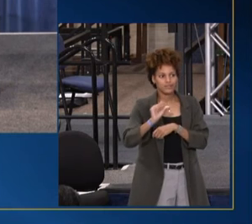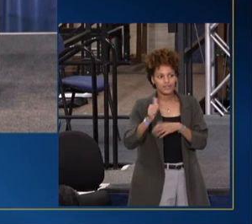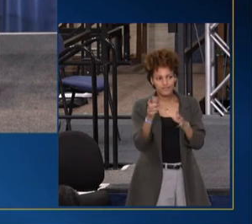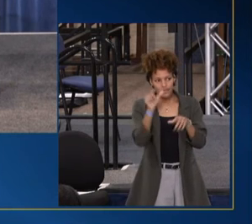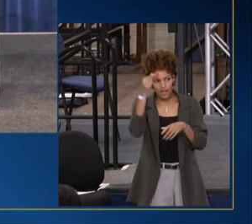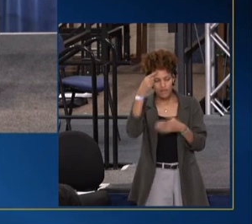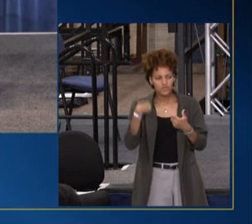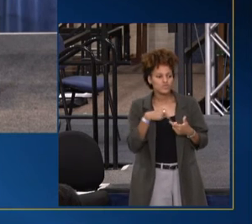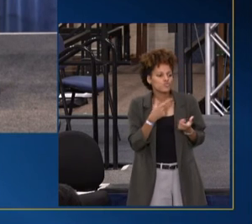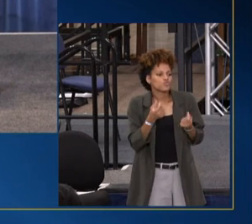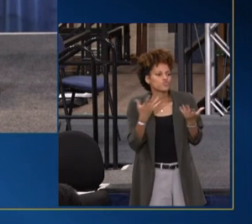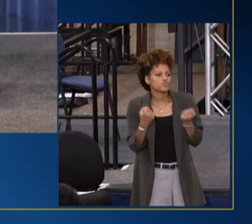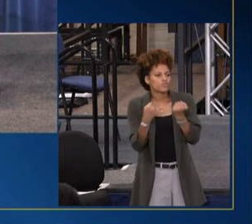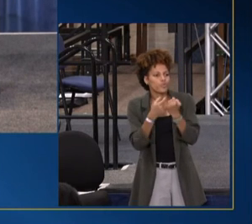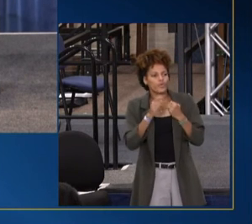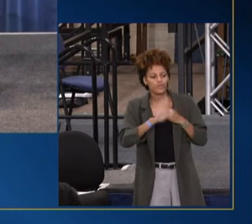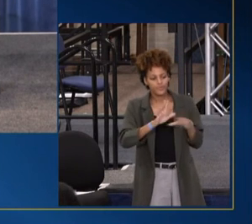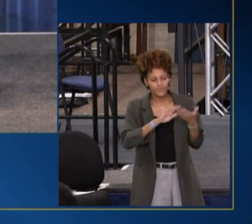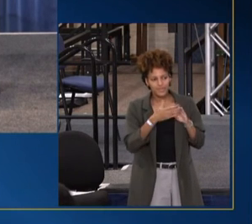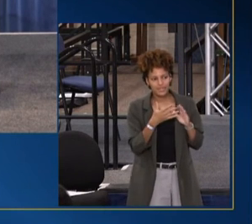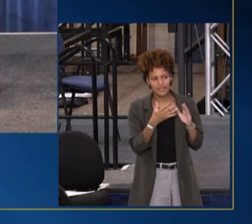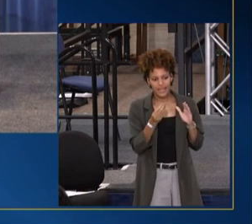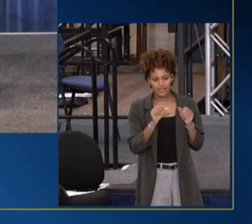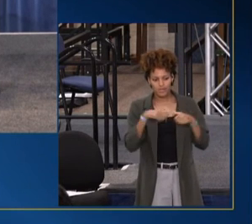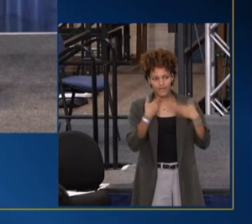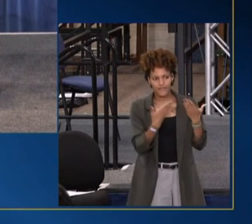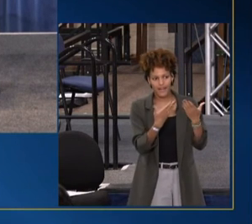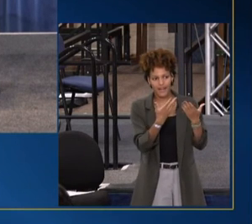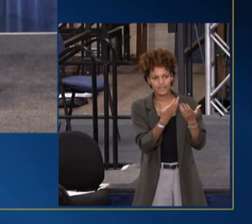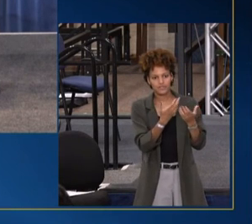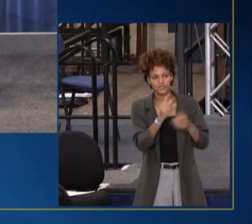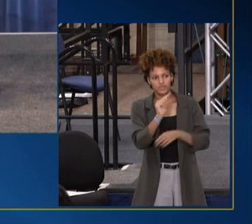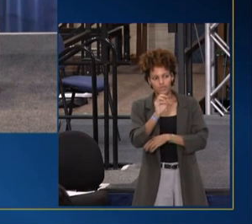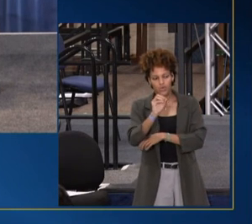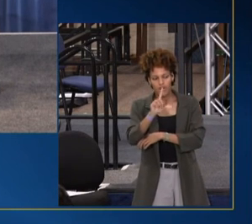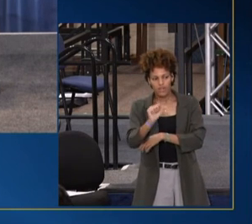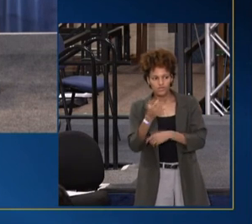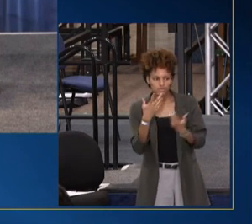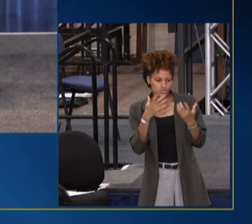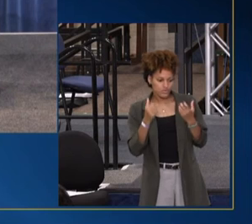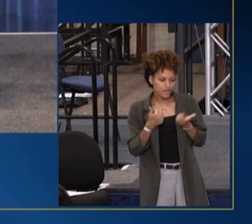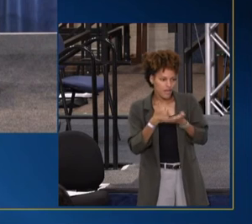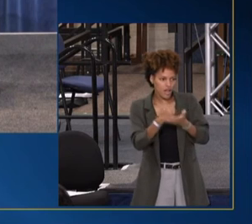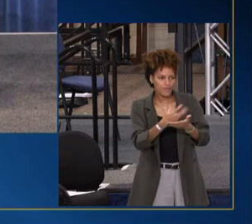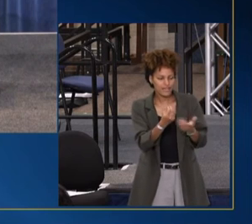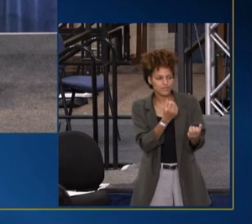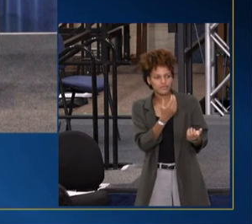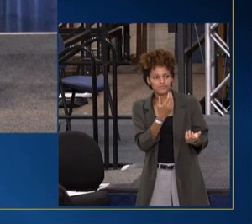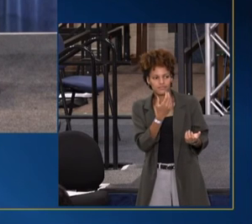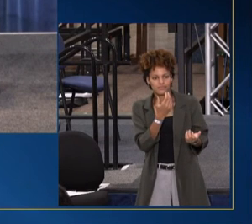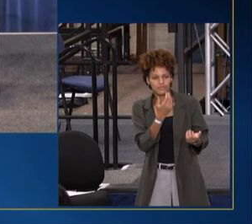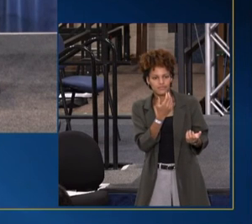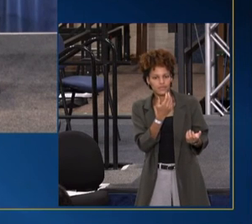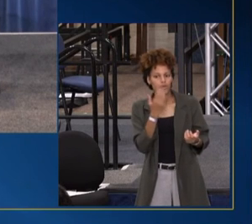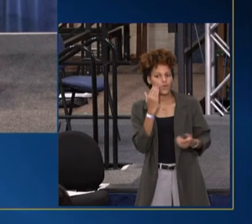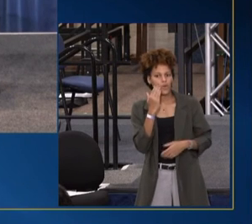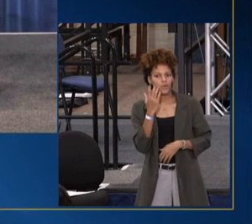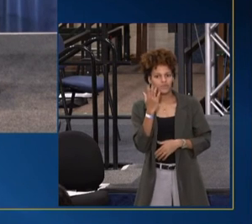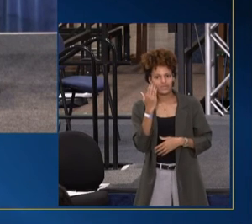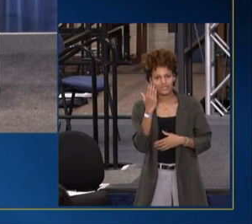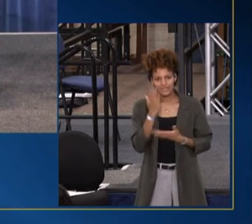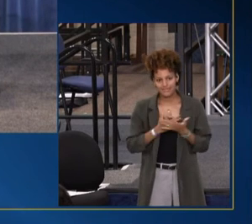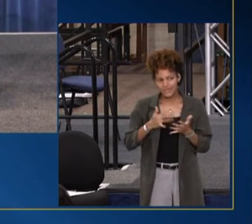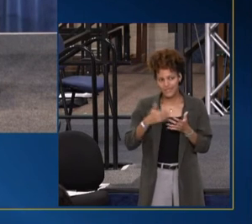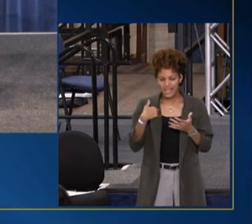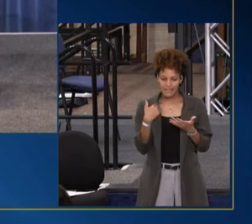we do to sort of support that community and to provide tools so that we can help community, understanding that there, you know, there are sometimes limitations